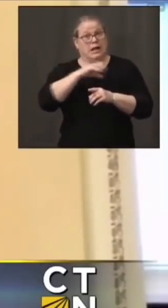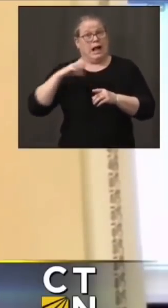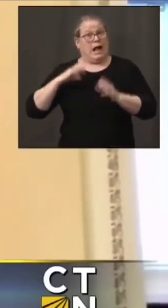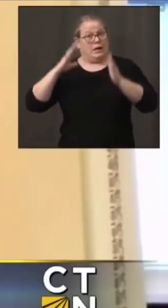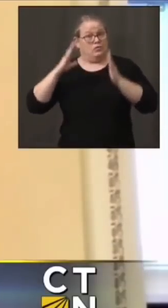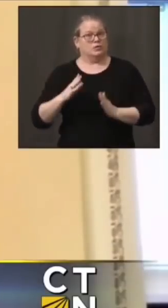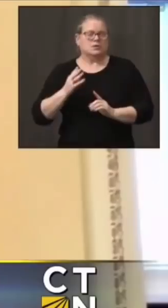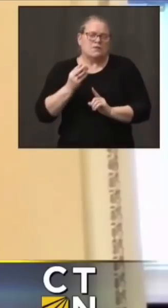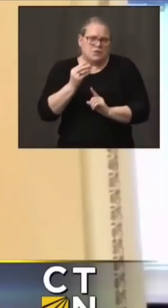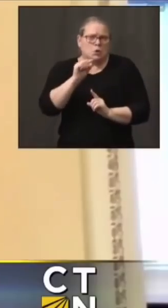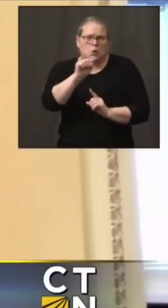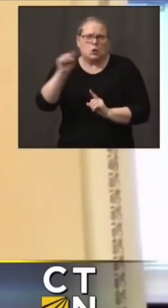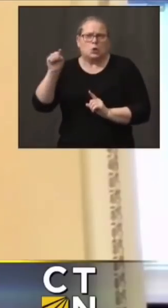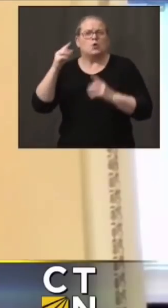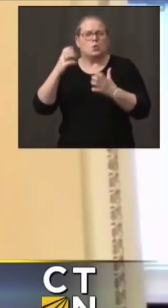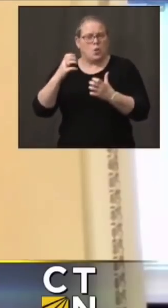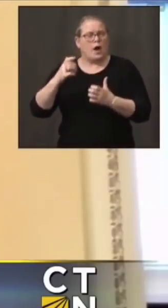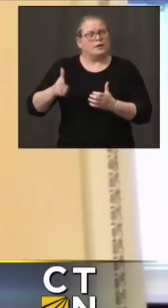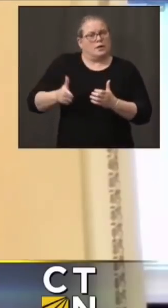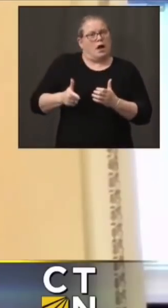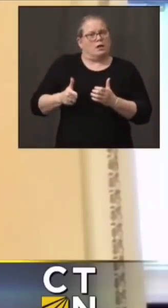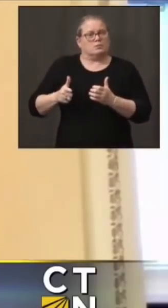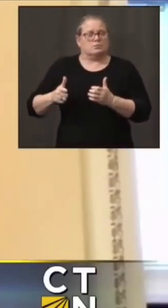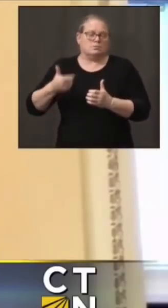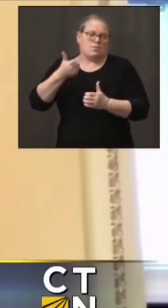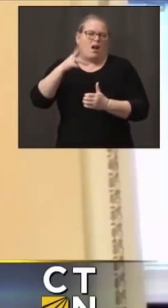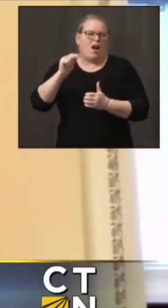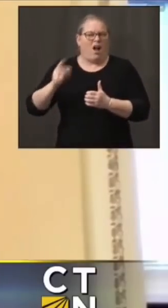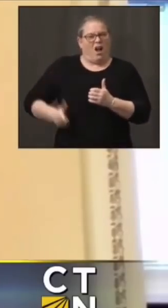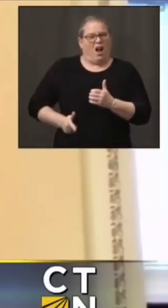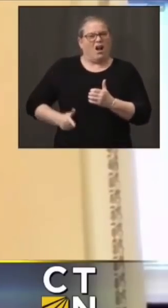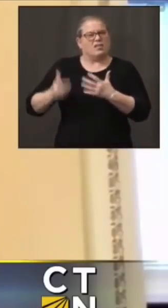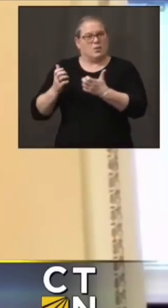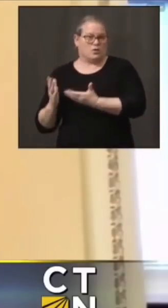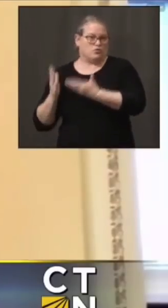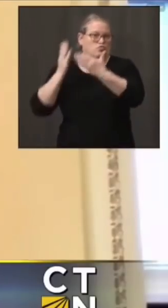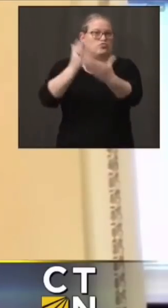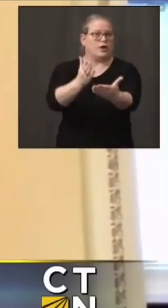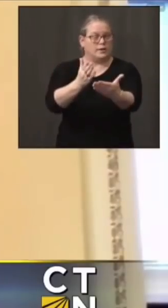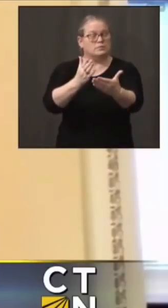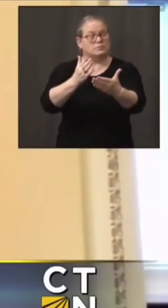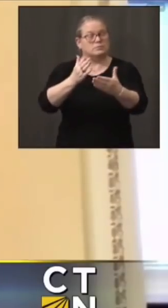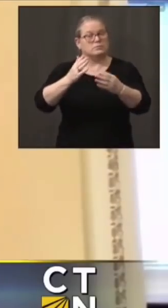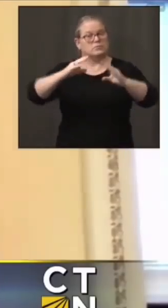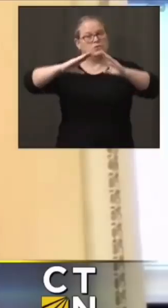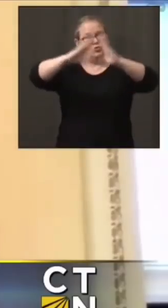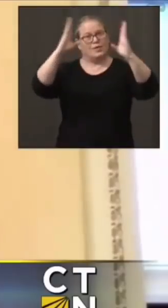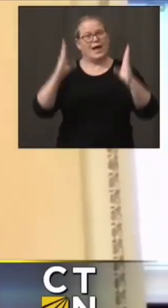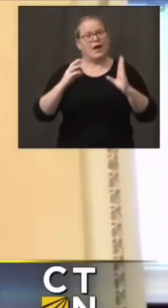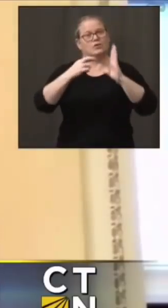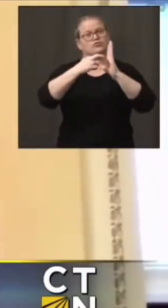few who wanted to bring firearms to the floor of the House, but that was,